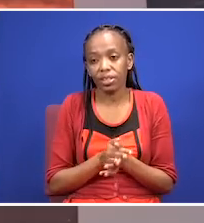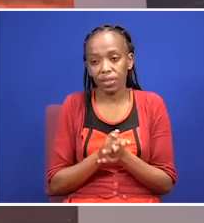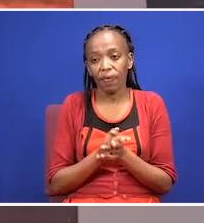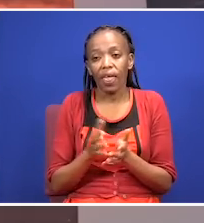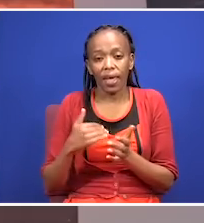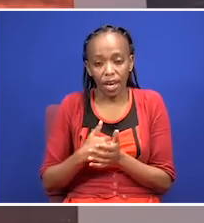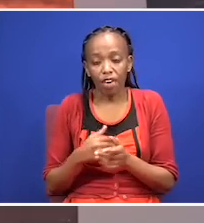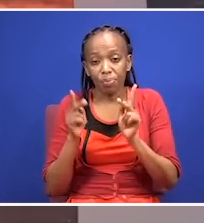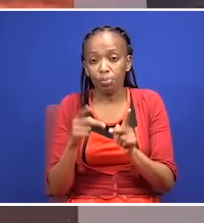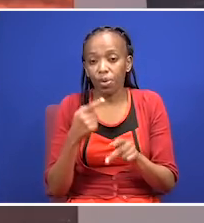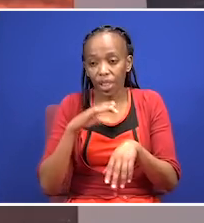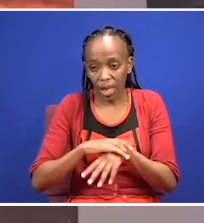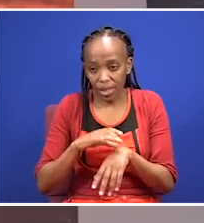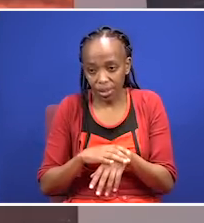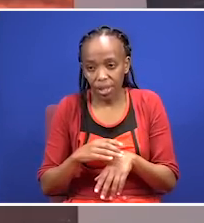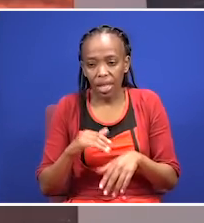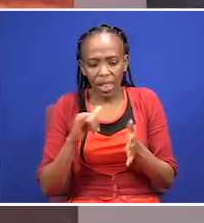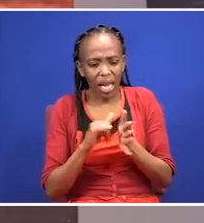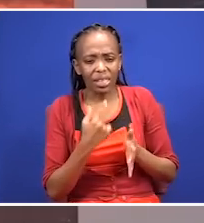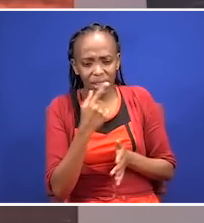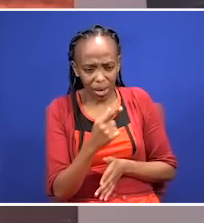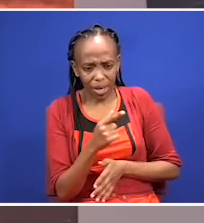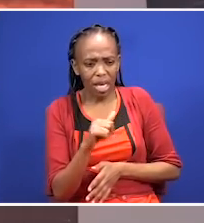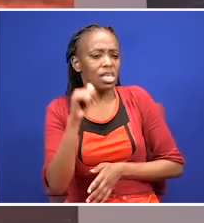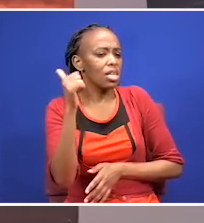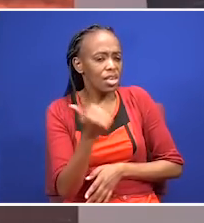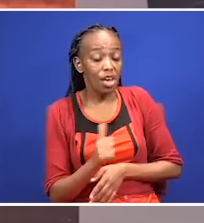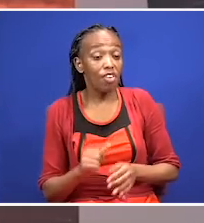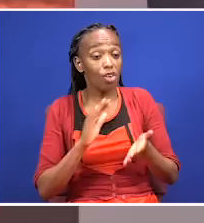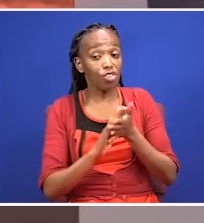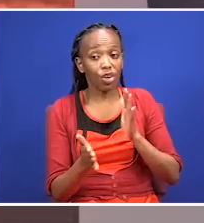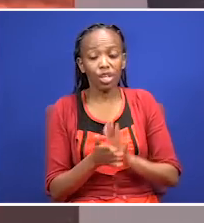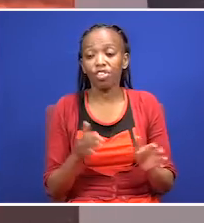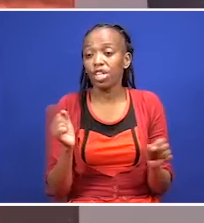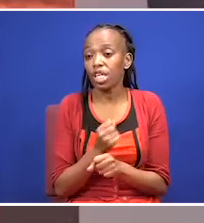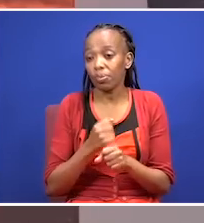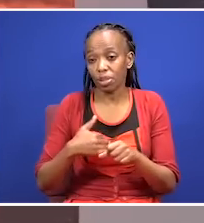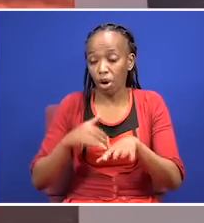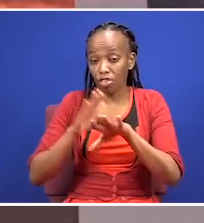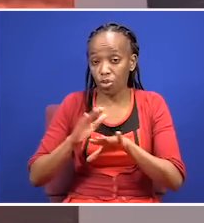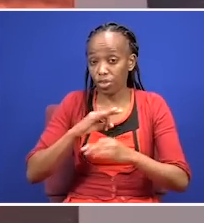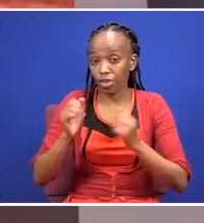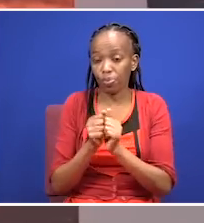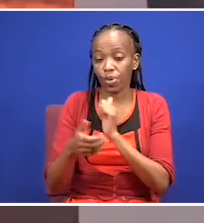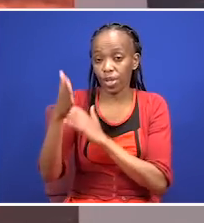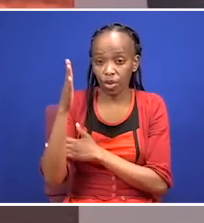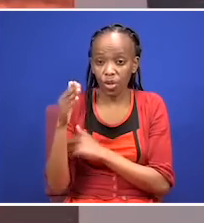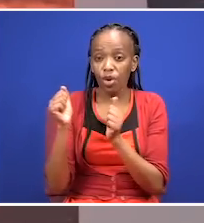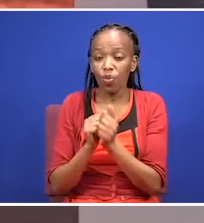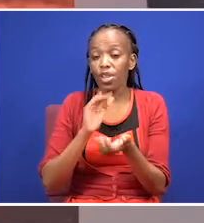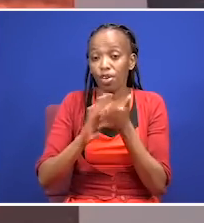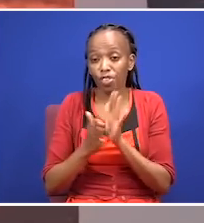and there are those we have found that one i will never forgive you cannot have good fellowship with god with